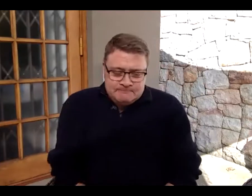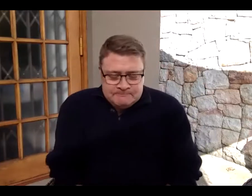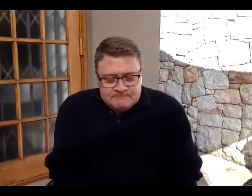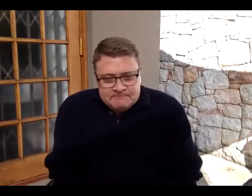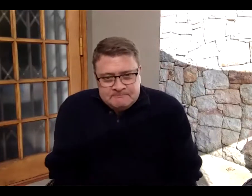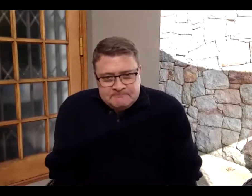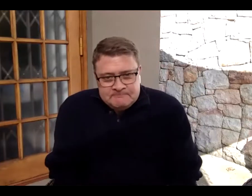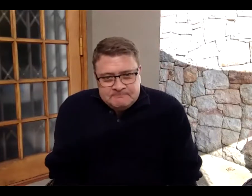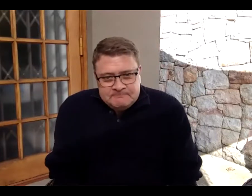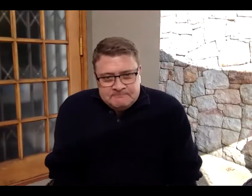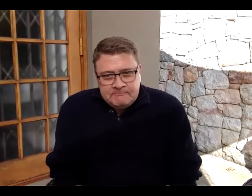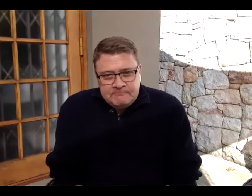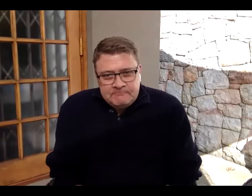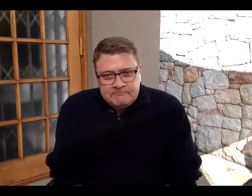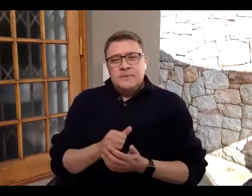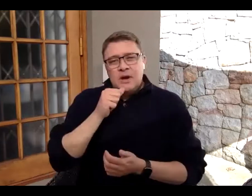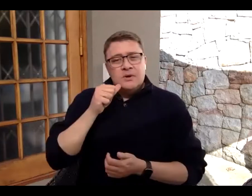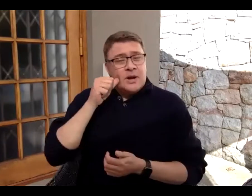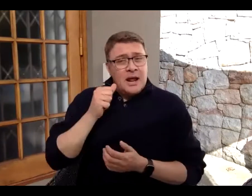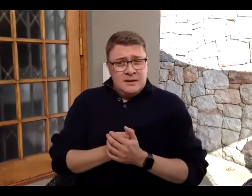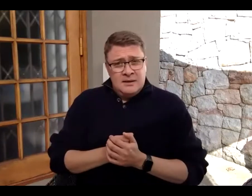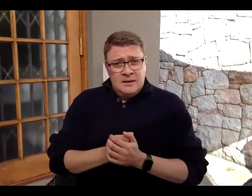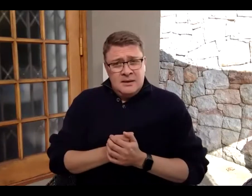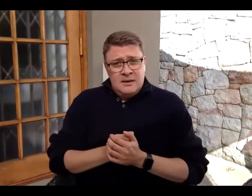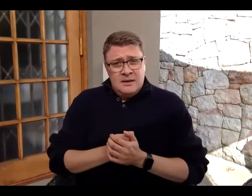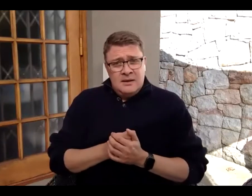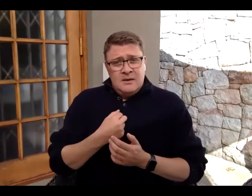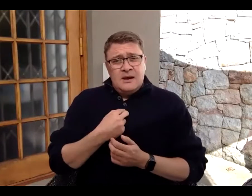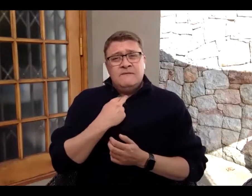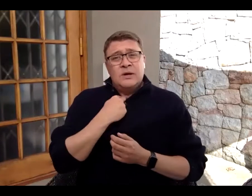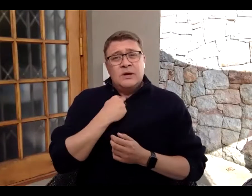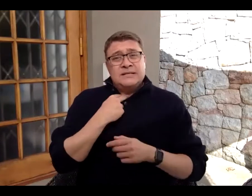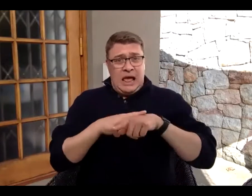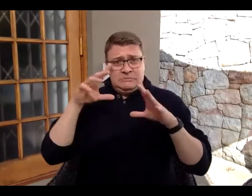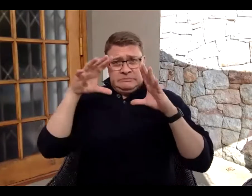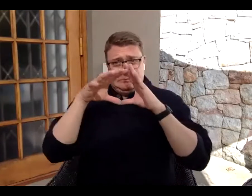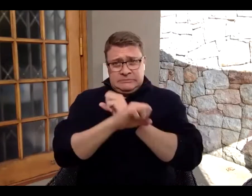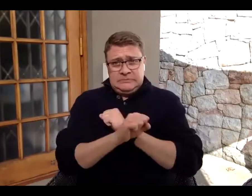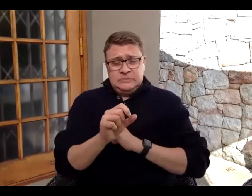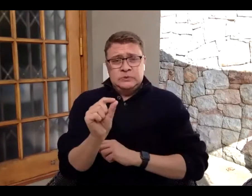Anne-Renee. And we're unfortunately we're out of time, so I'm gonna have to